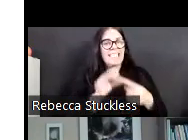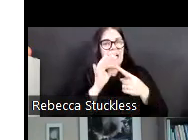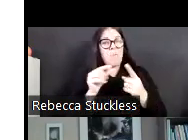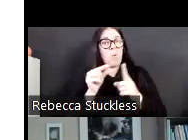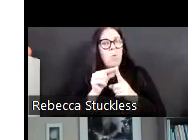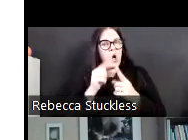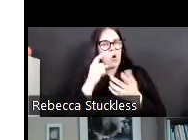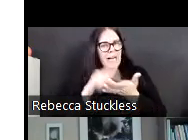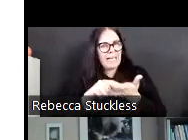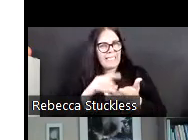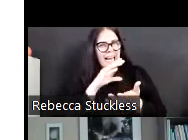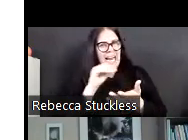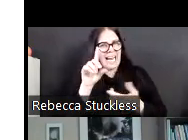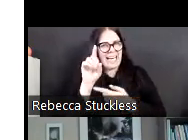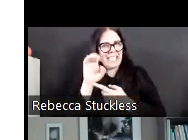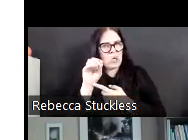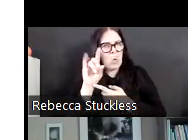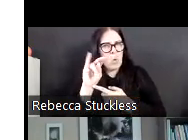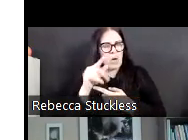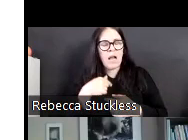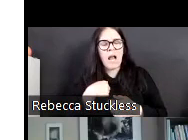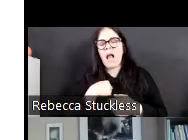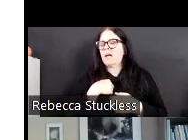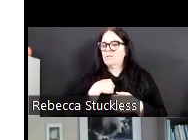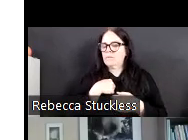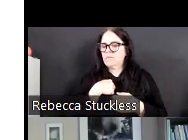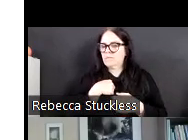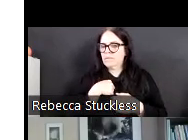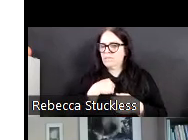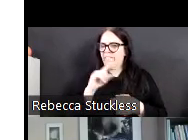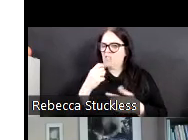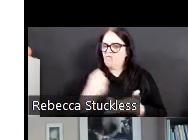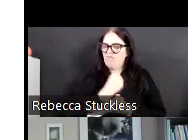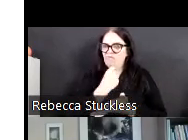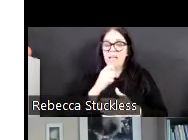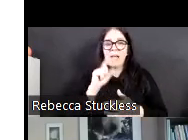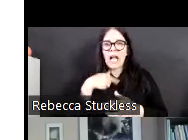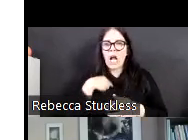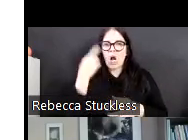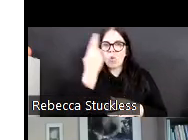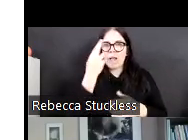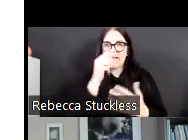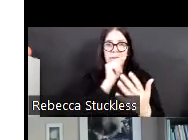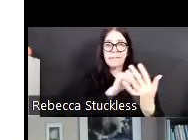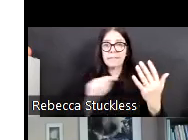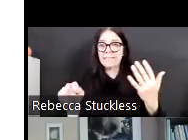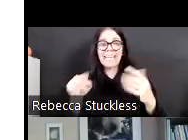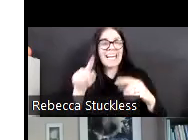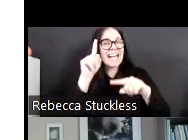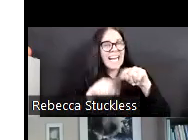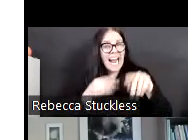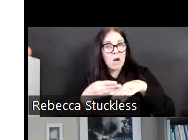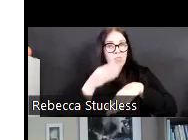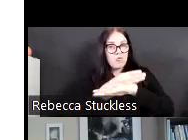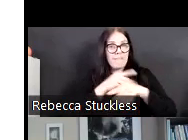And I thought, well, that's a bummer, until I realized that I had read in her initial report that none of the other areas would begin to improve until that was above